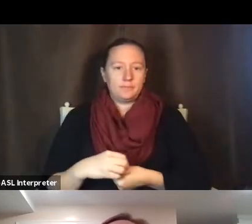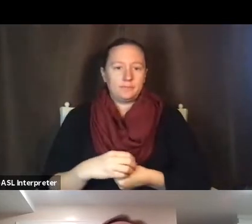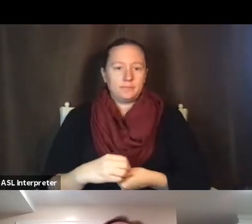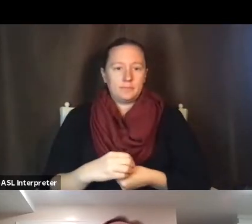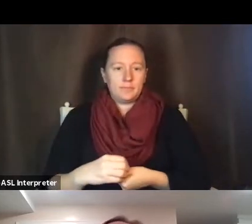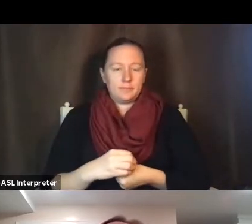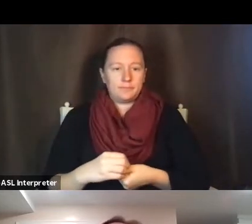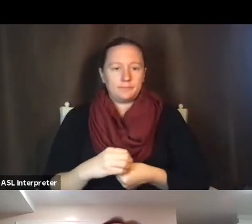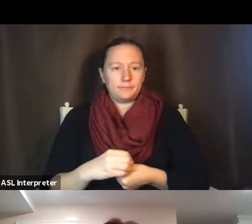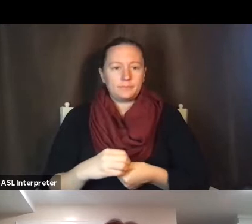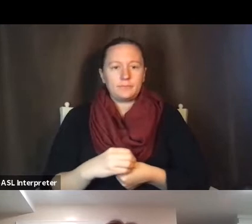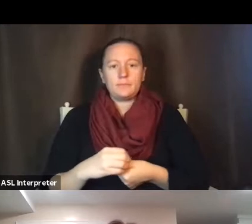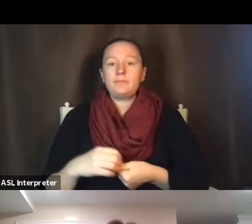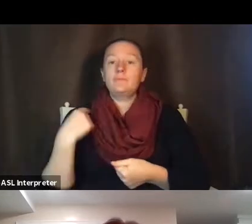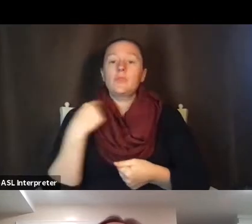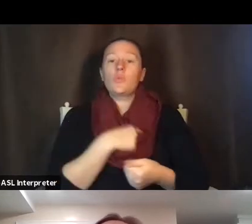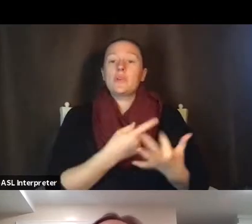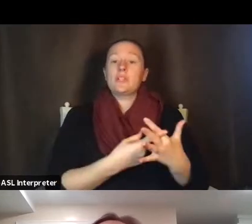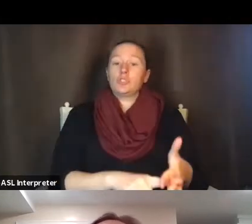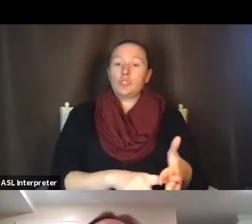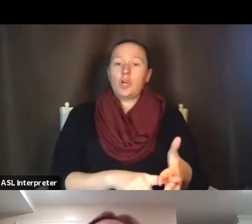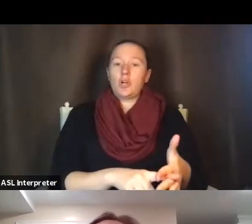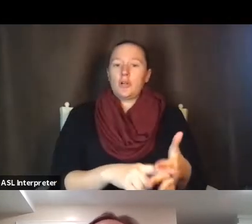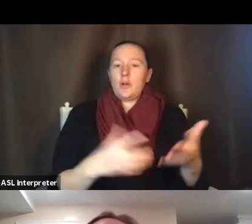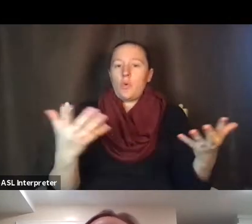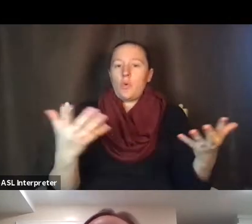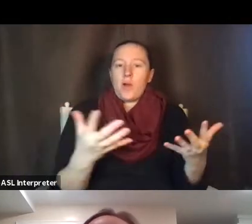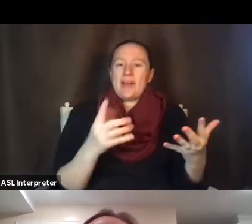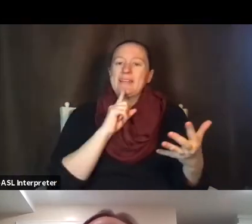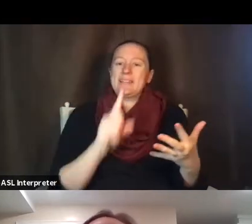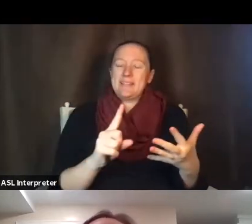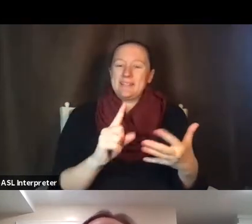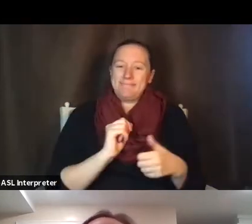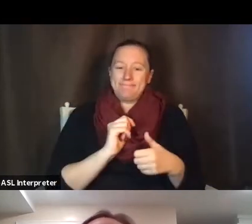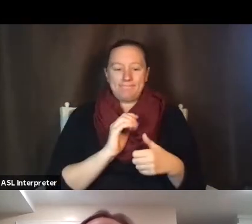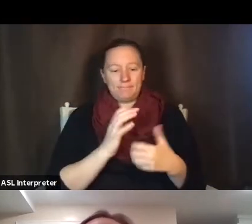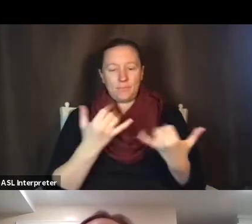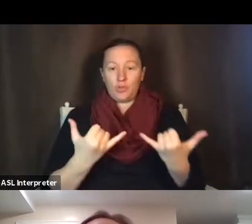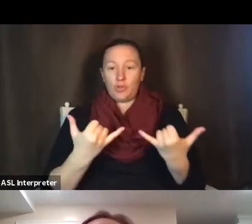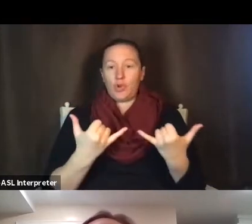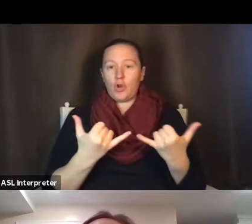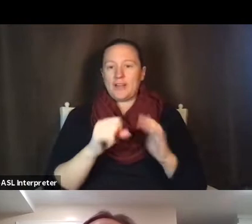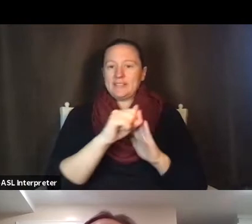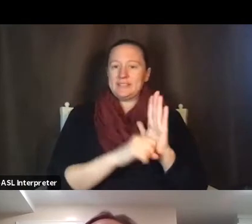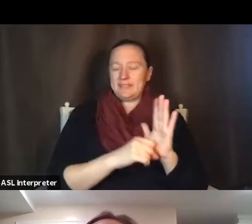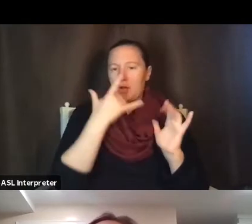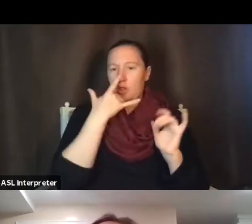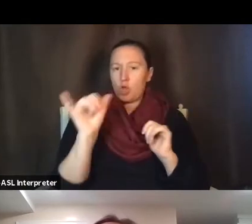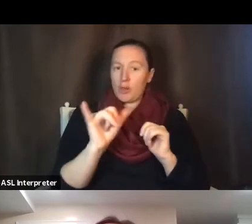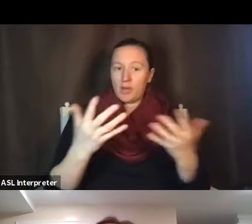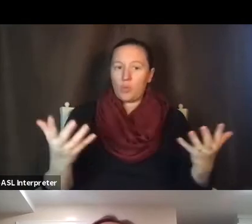So we started with looking at what is the state of the state, and looking at overarching